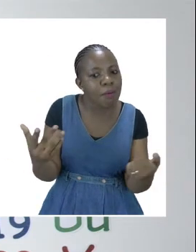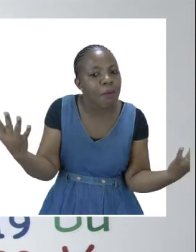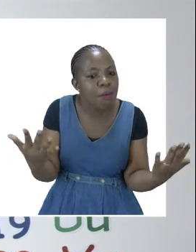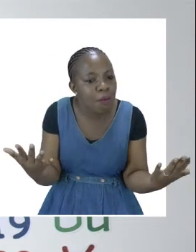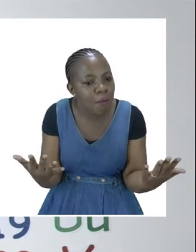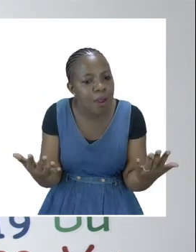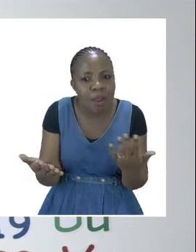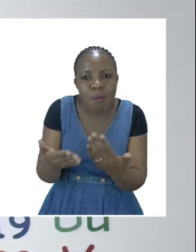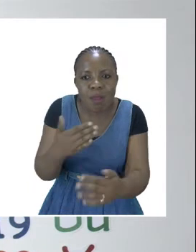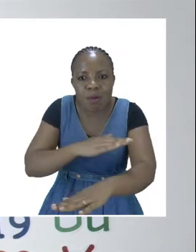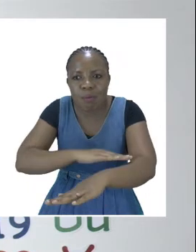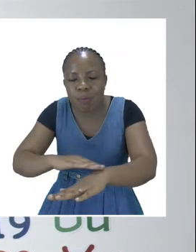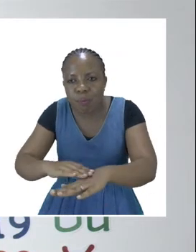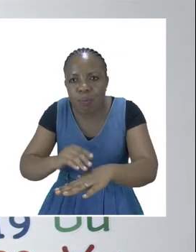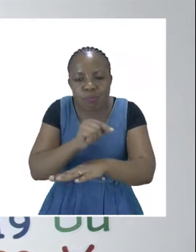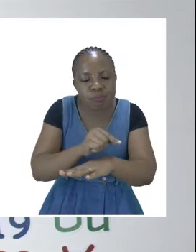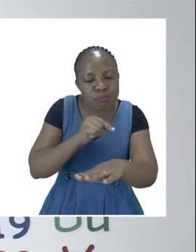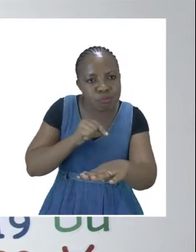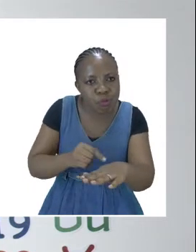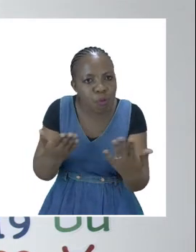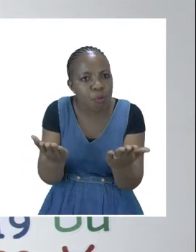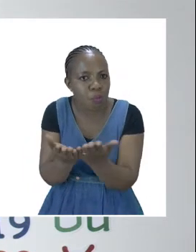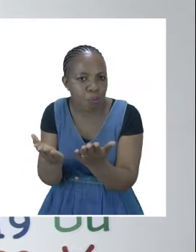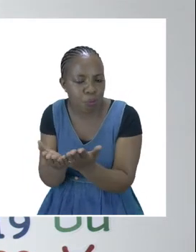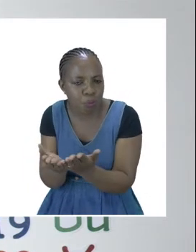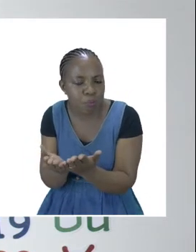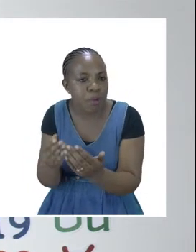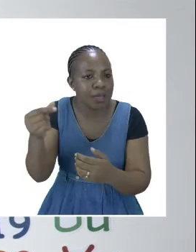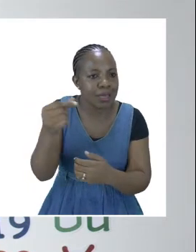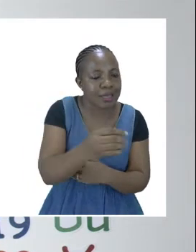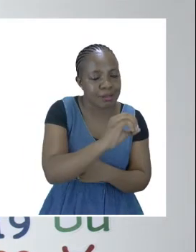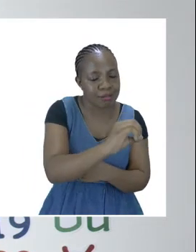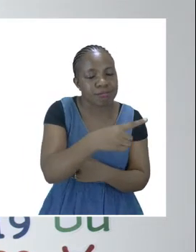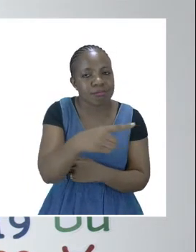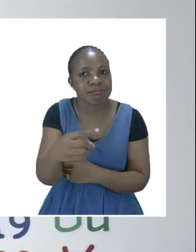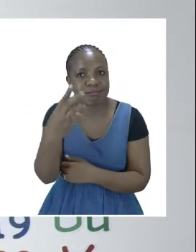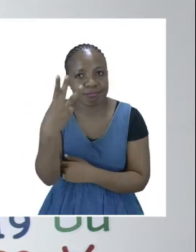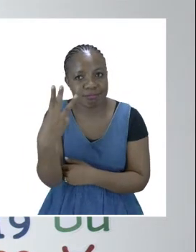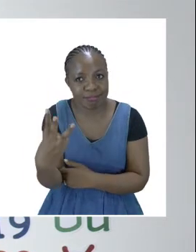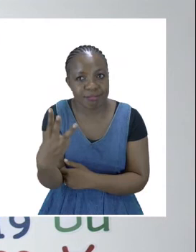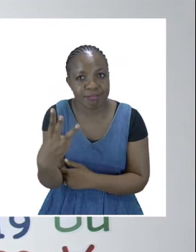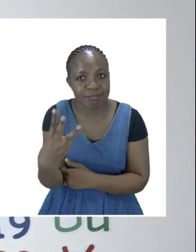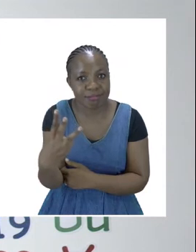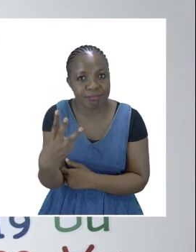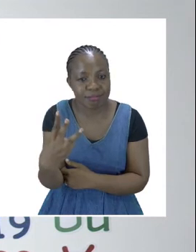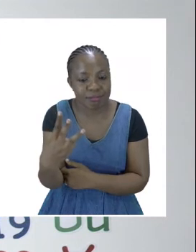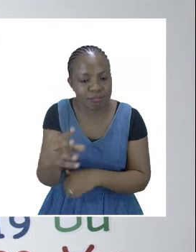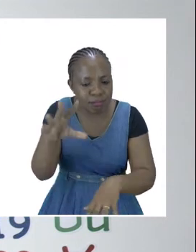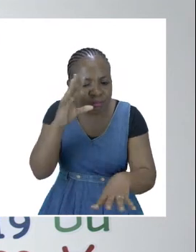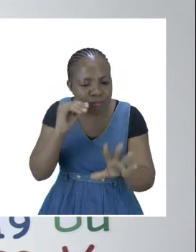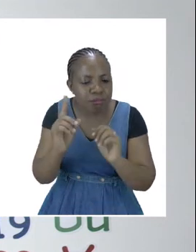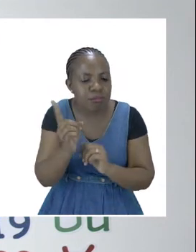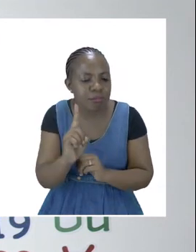to Thursday for pre-primary up until grade 3. The lessons are for listening